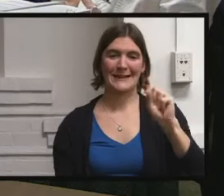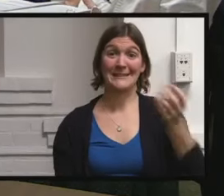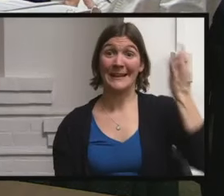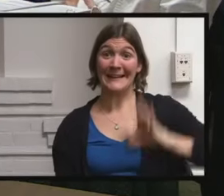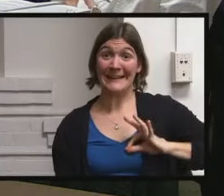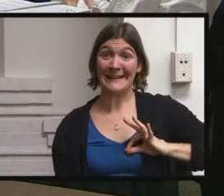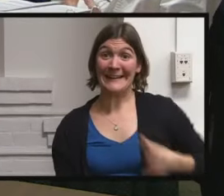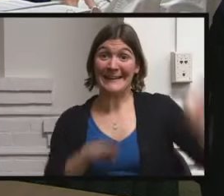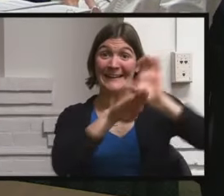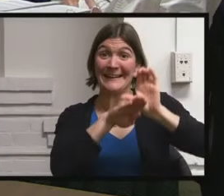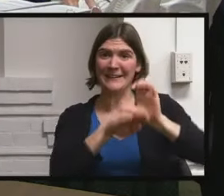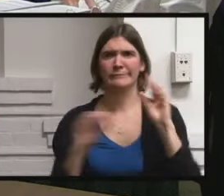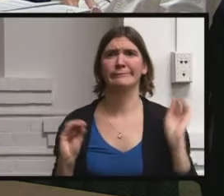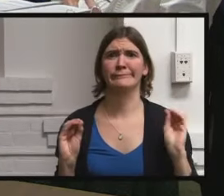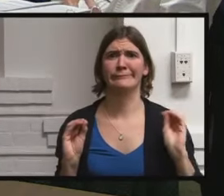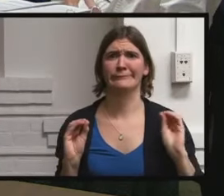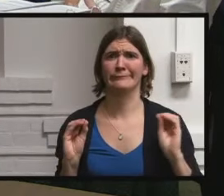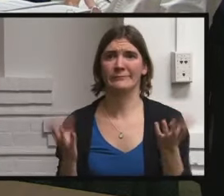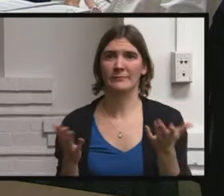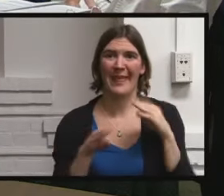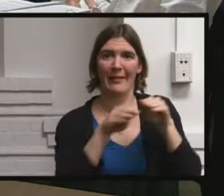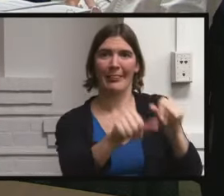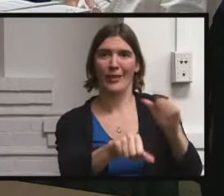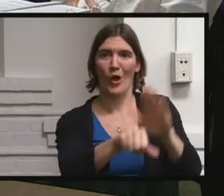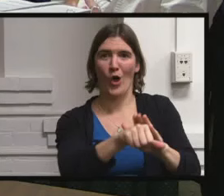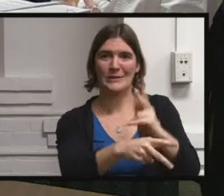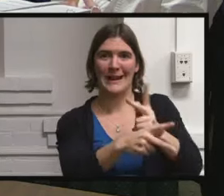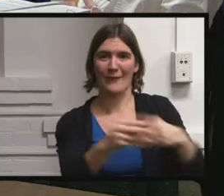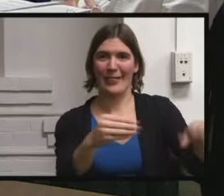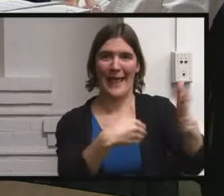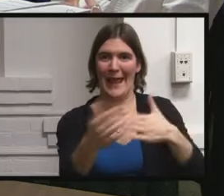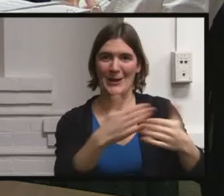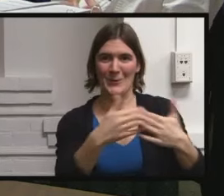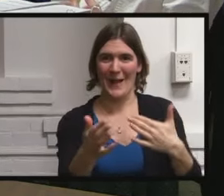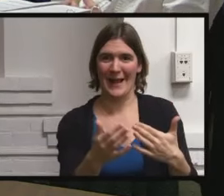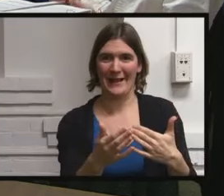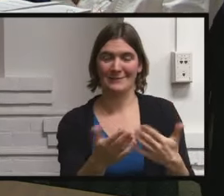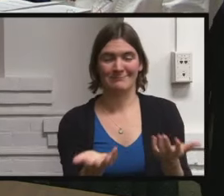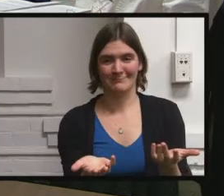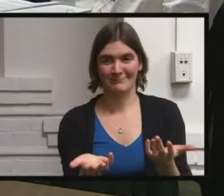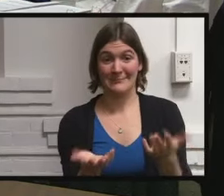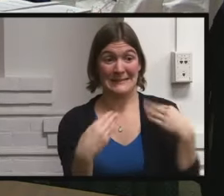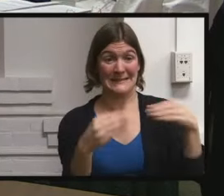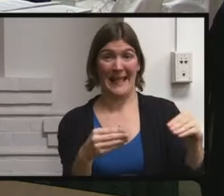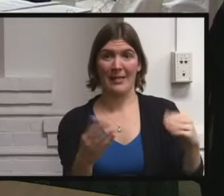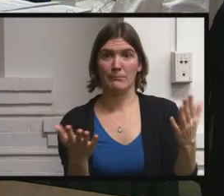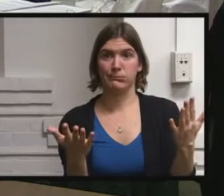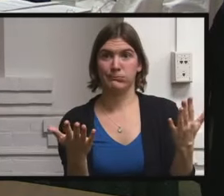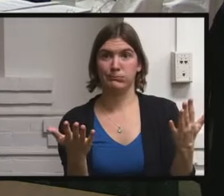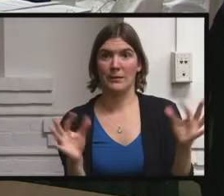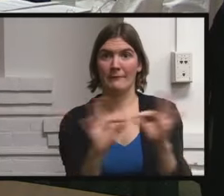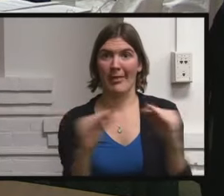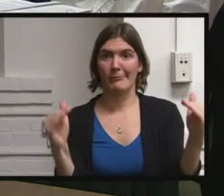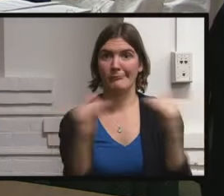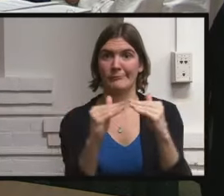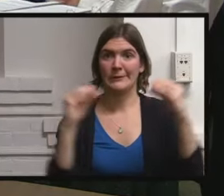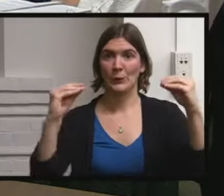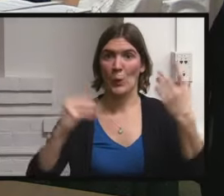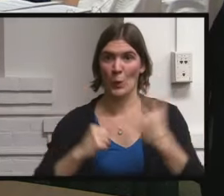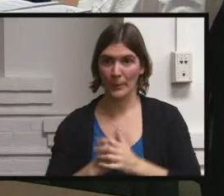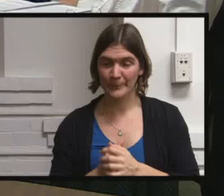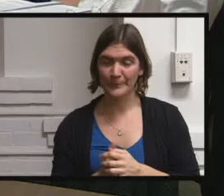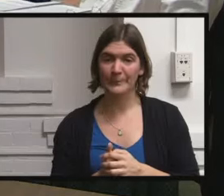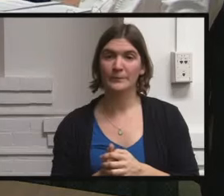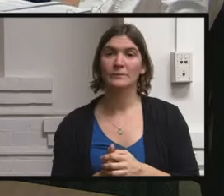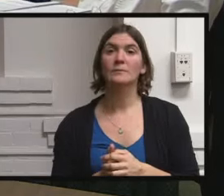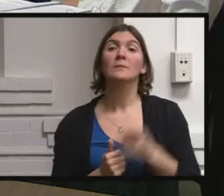right, because of the passage of time. But the other aspect of That really relates to the two discharges